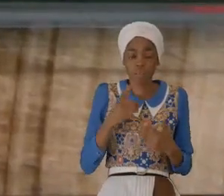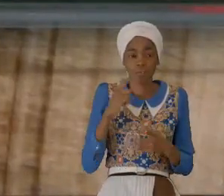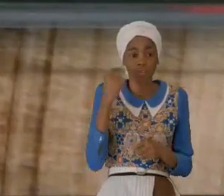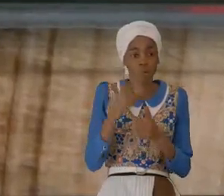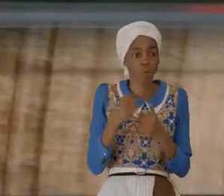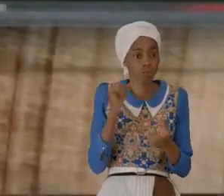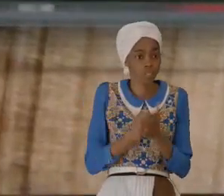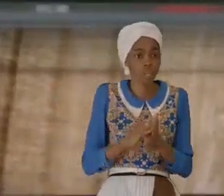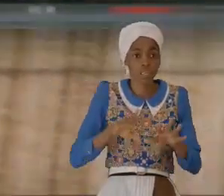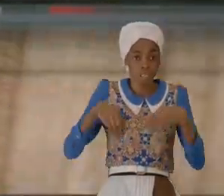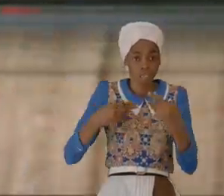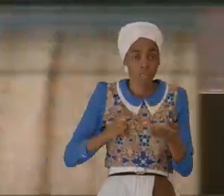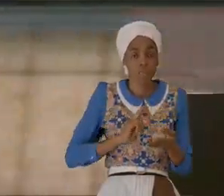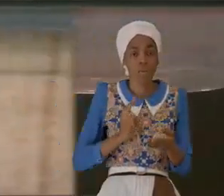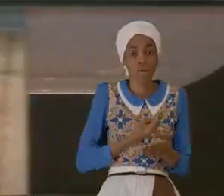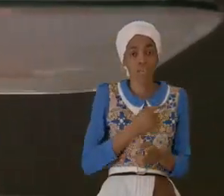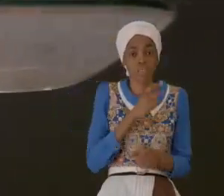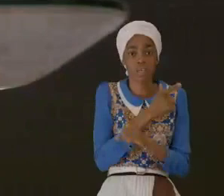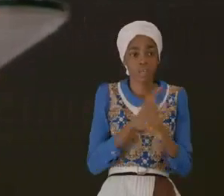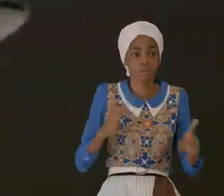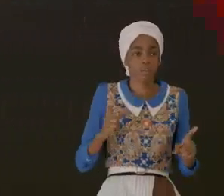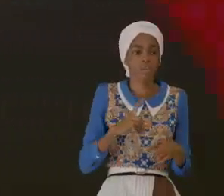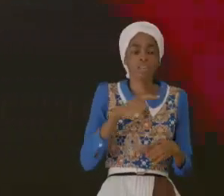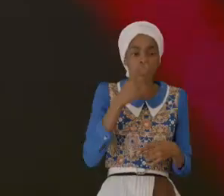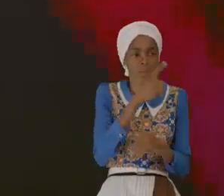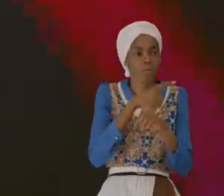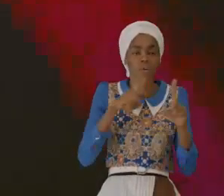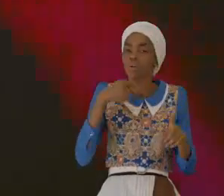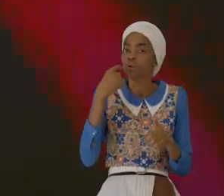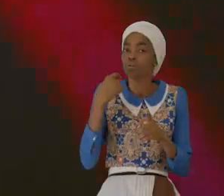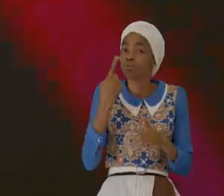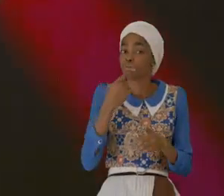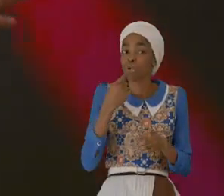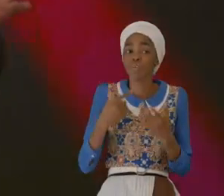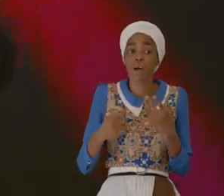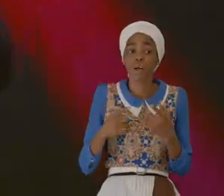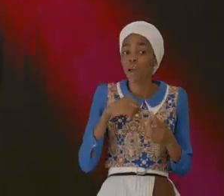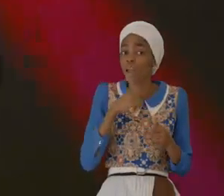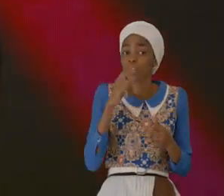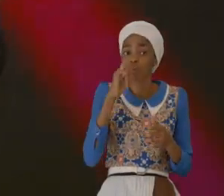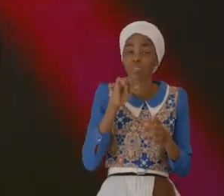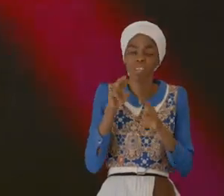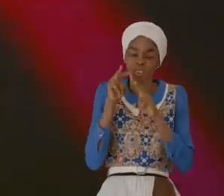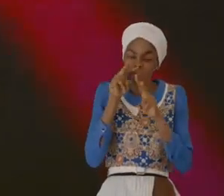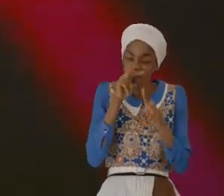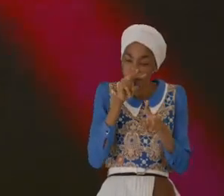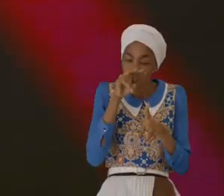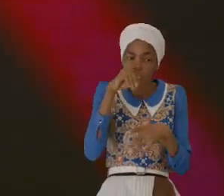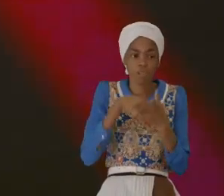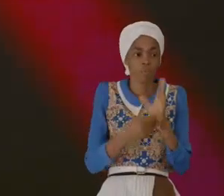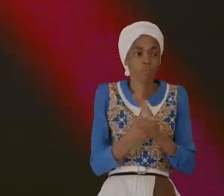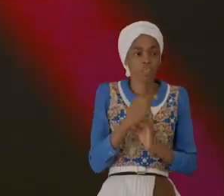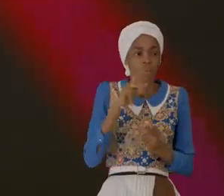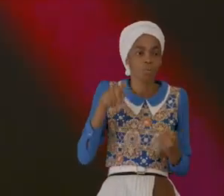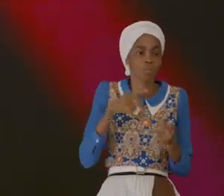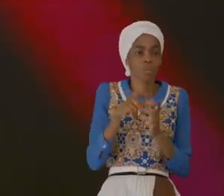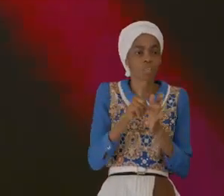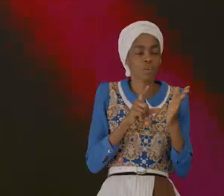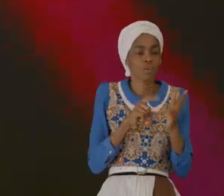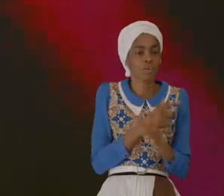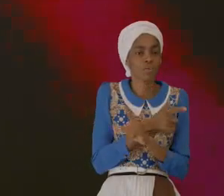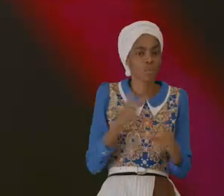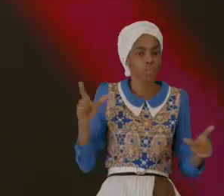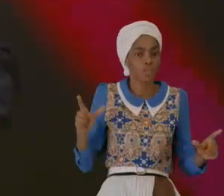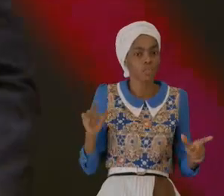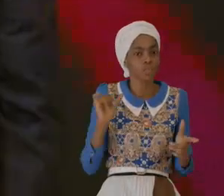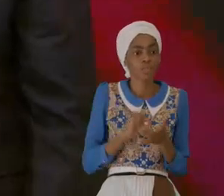the liberty. It says, but whoso looketh into the perfect law of liberty, that's the word